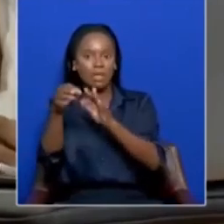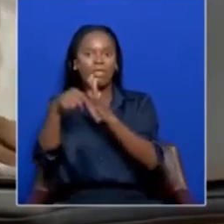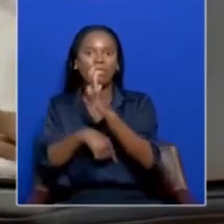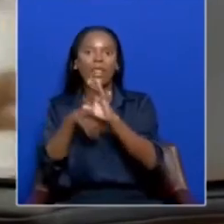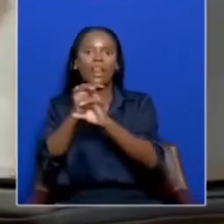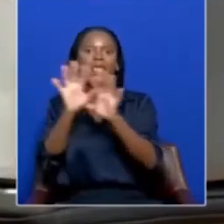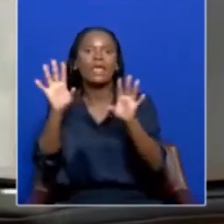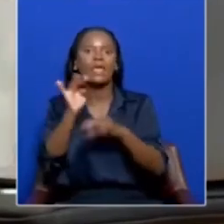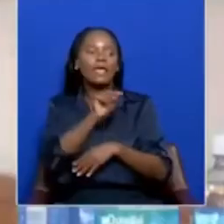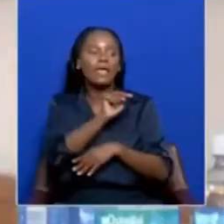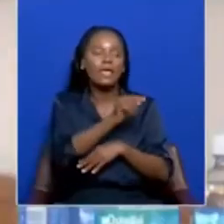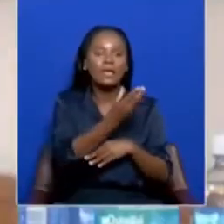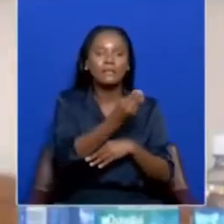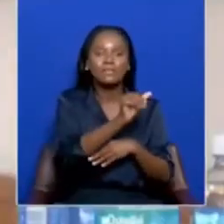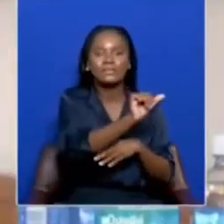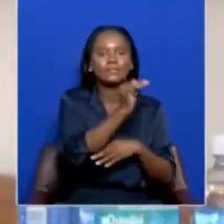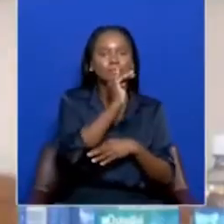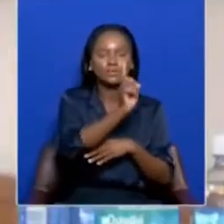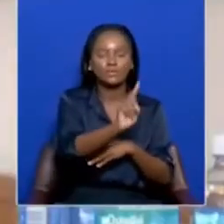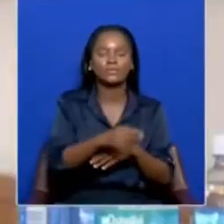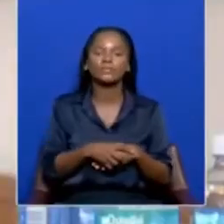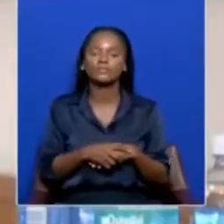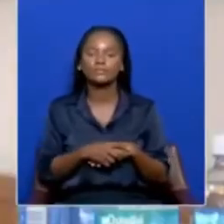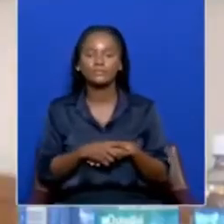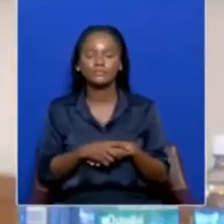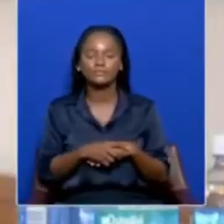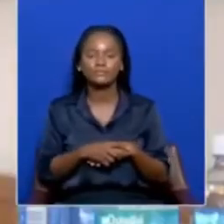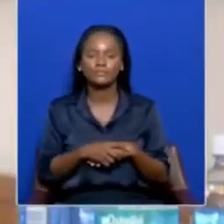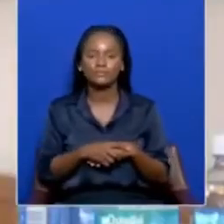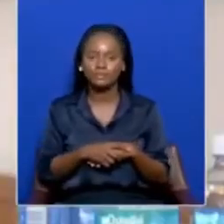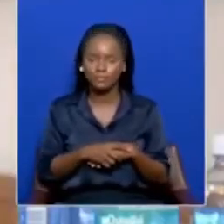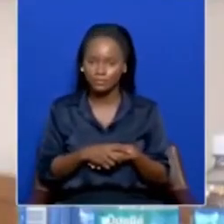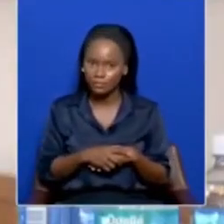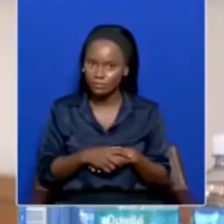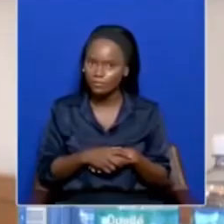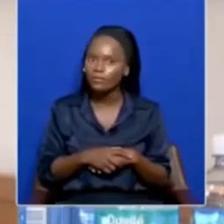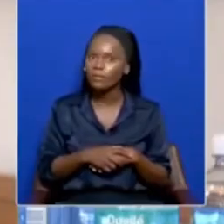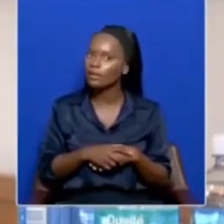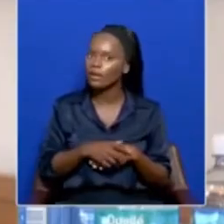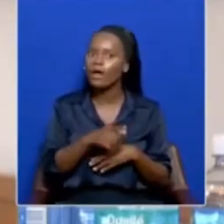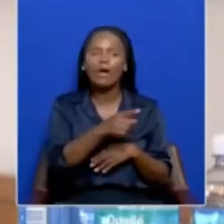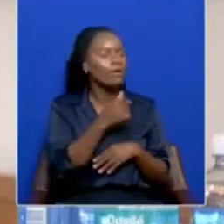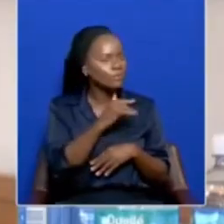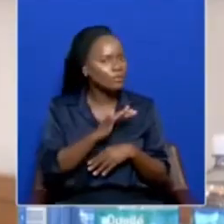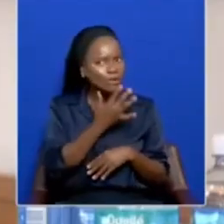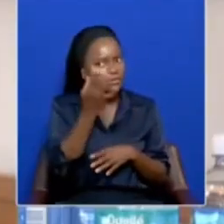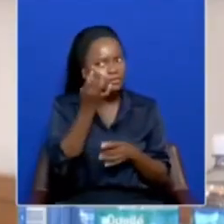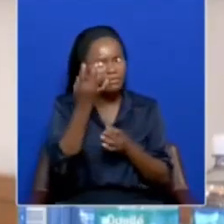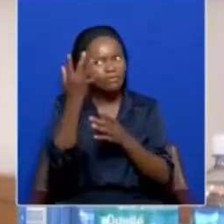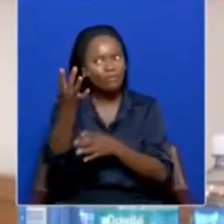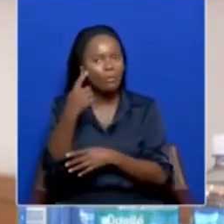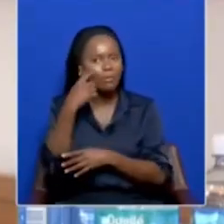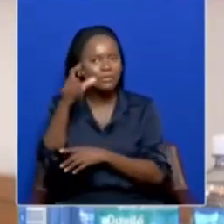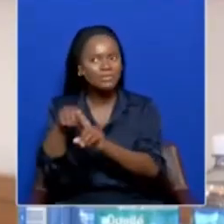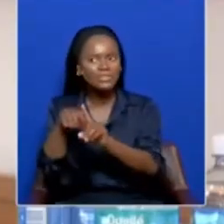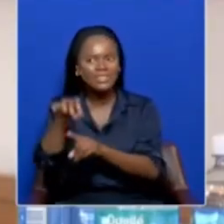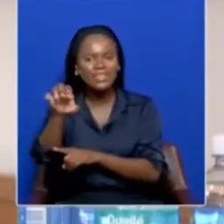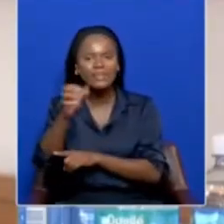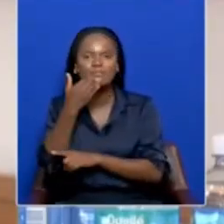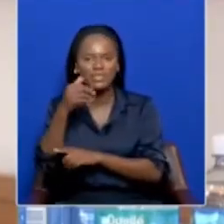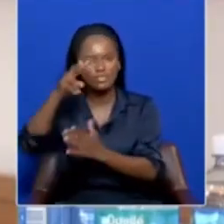I was going to invite witness E to read item 6, perhaps, in its entirety. Witness Okay. E, did you?